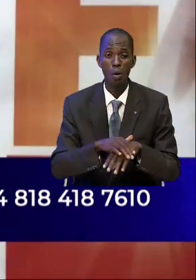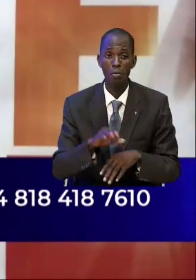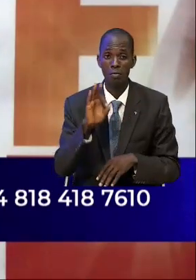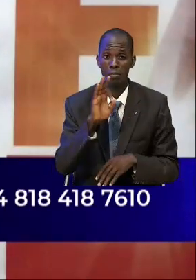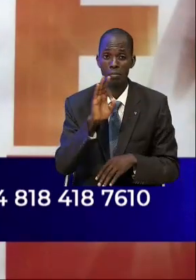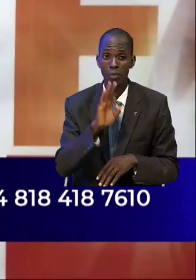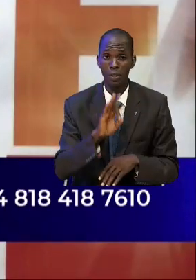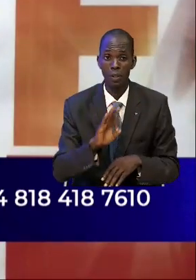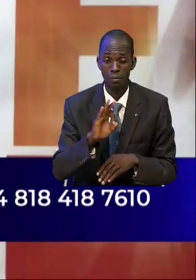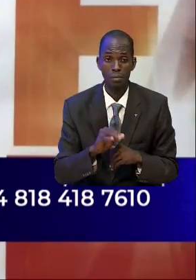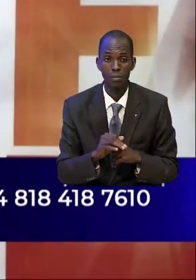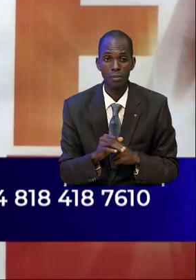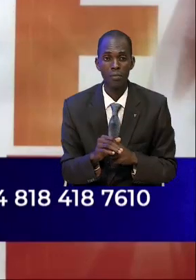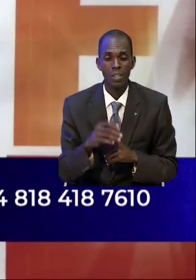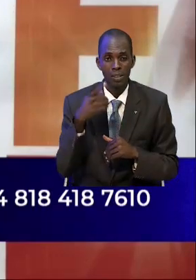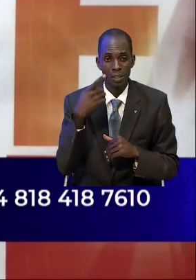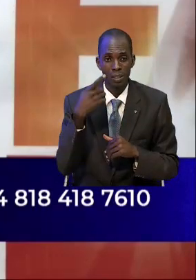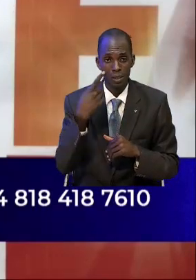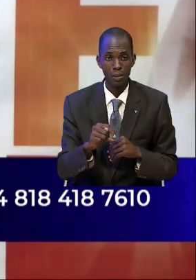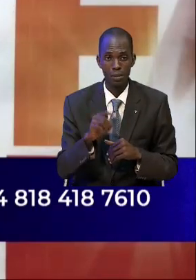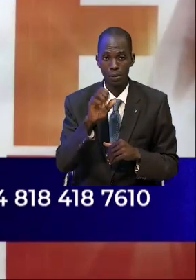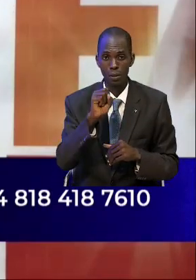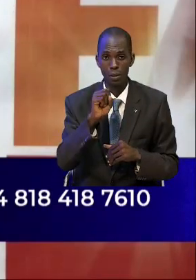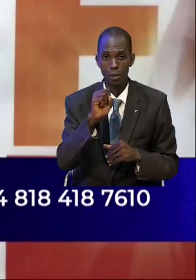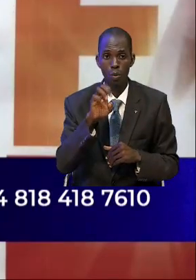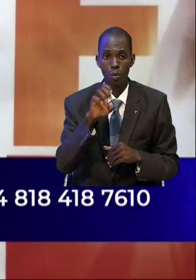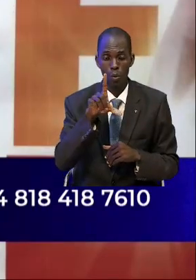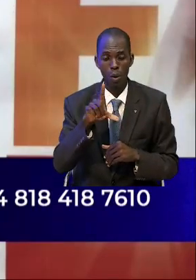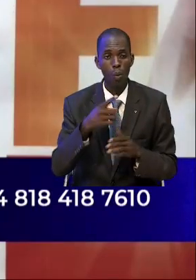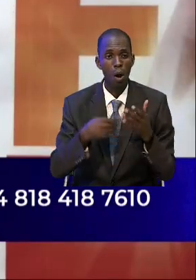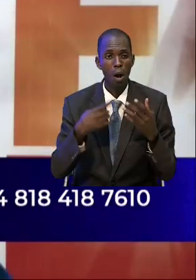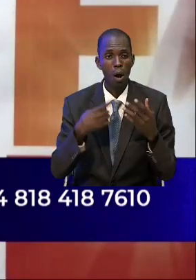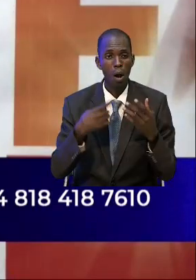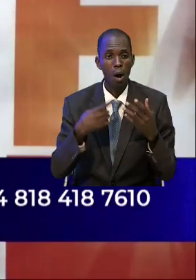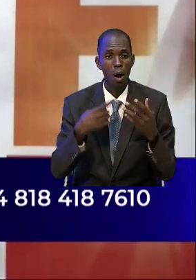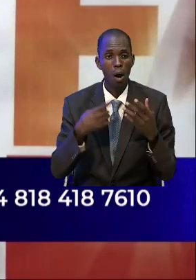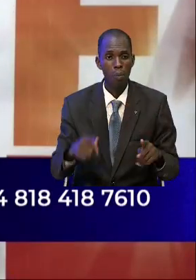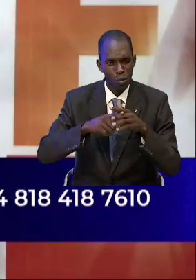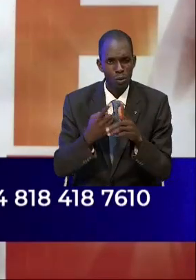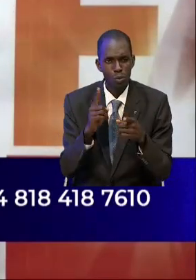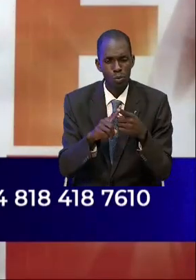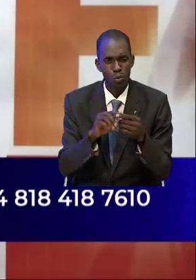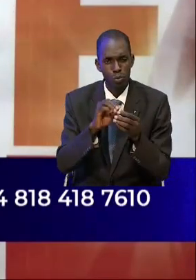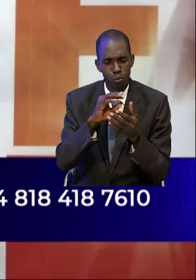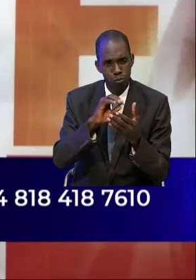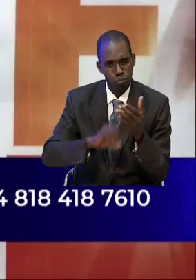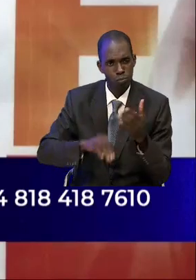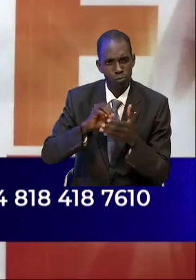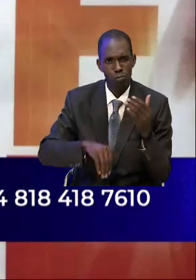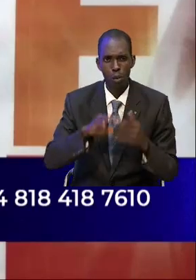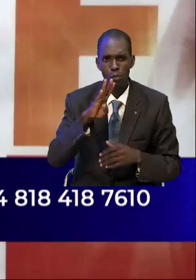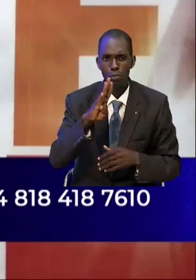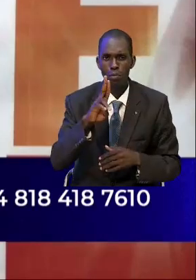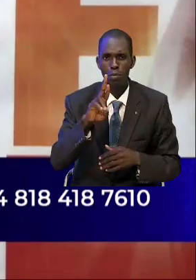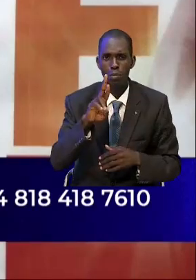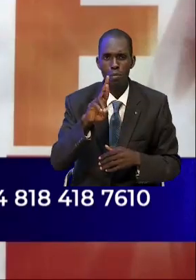happened. Then it was Friday, that thing burst. I came here and